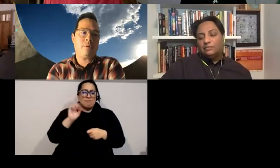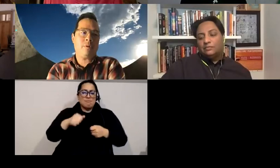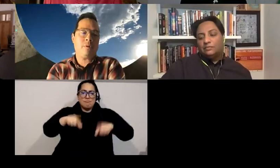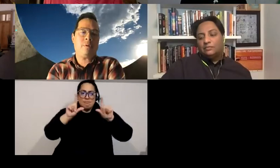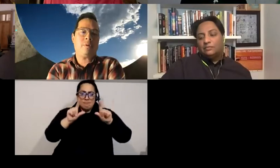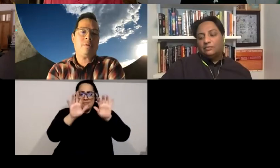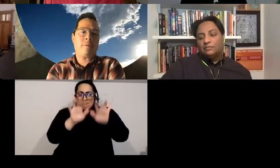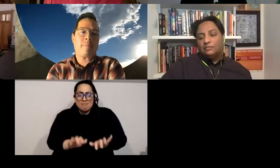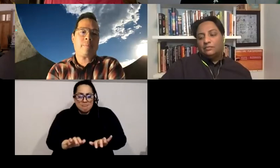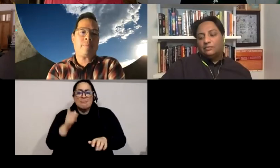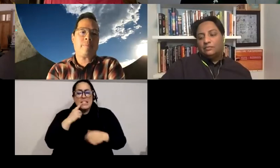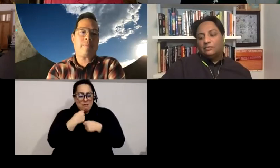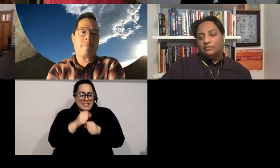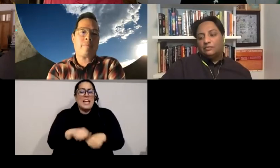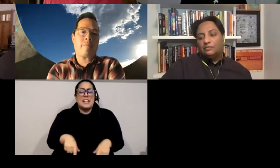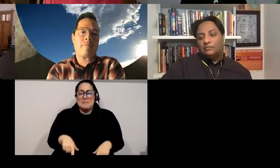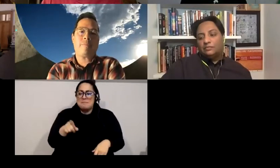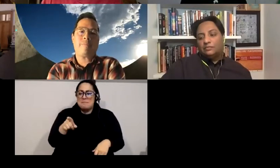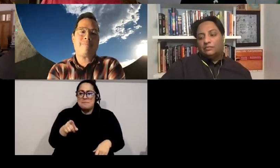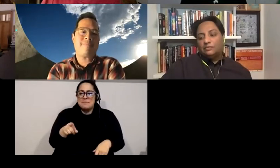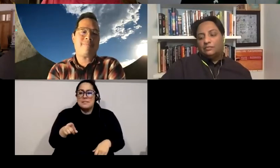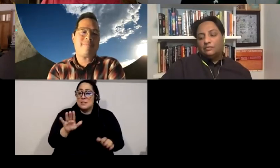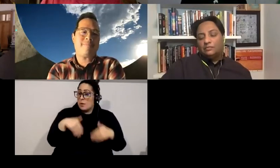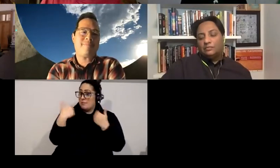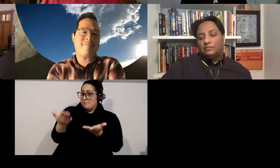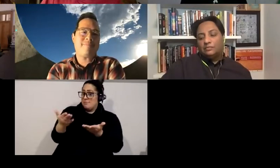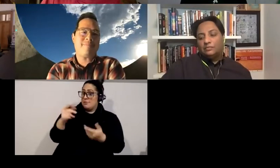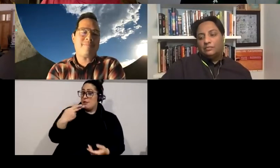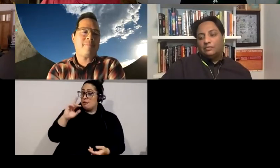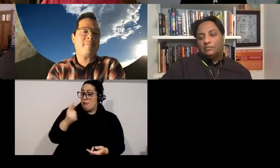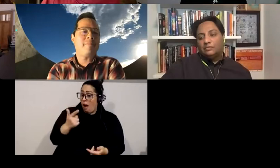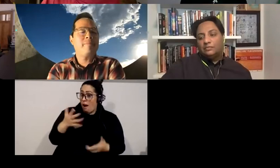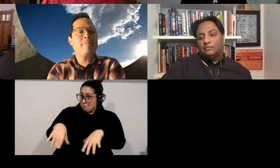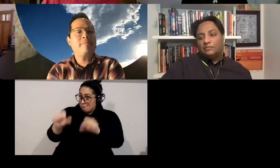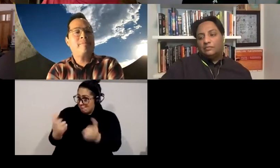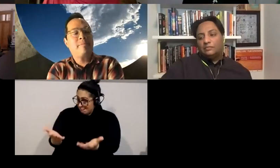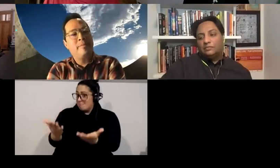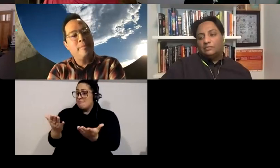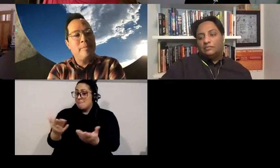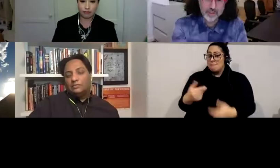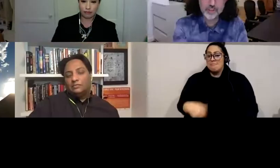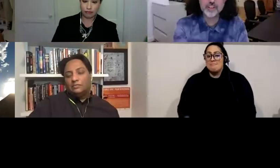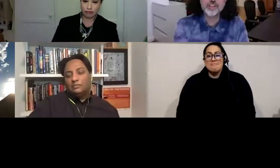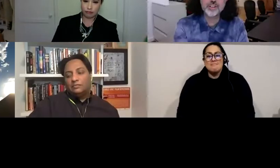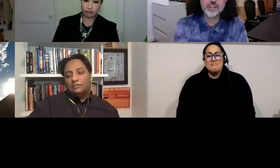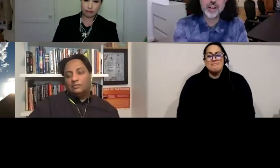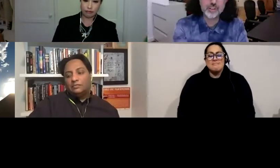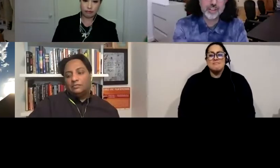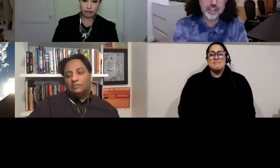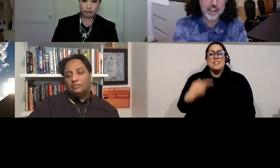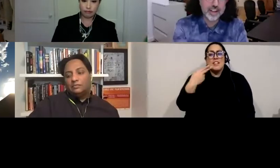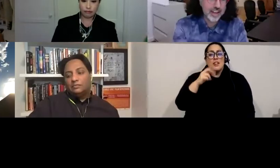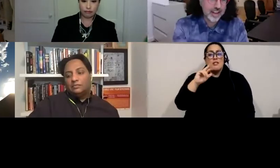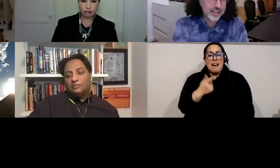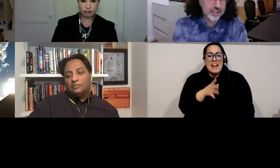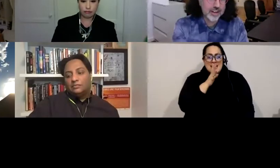information. I turn it over to you, Praag. Great. Thank you so much. Thank you for that wonderful introduction in general.